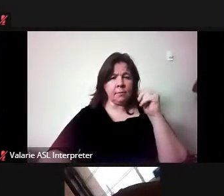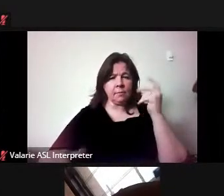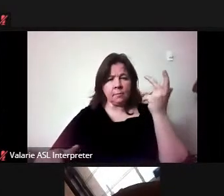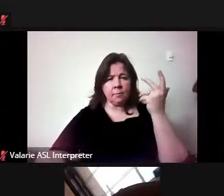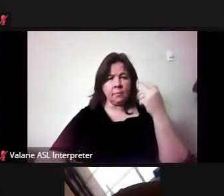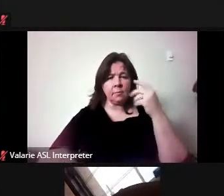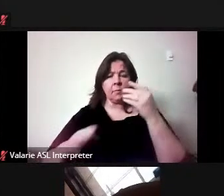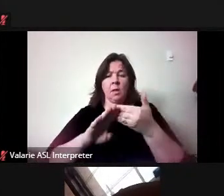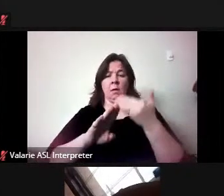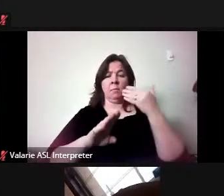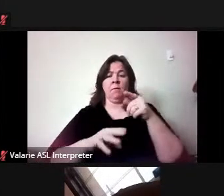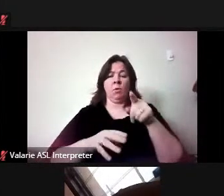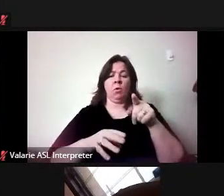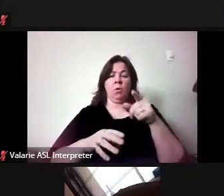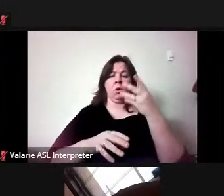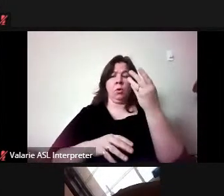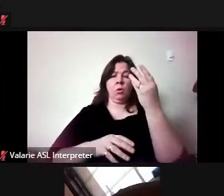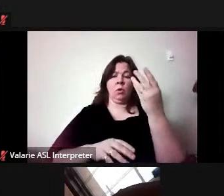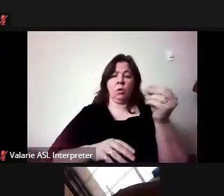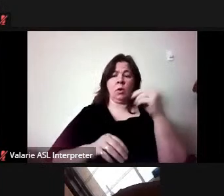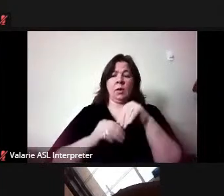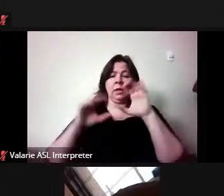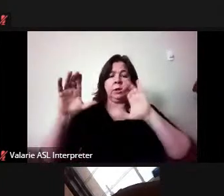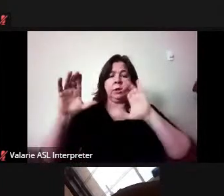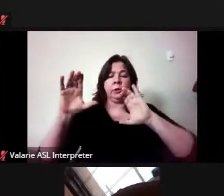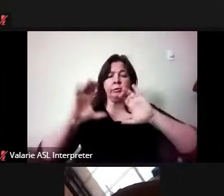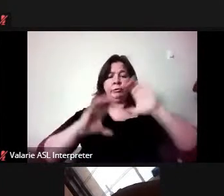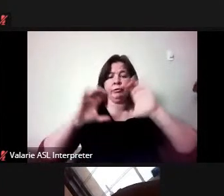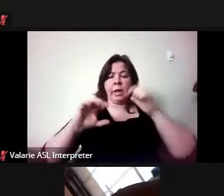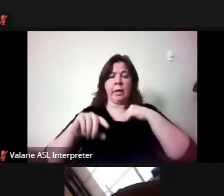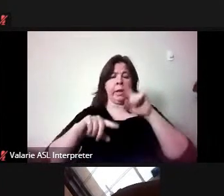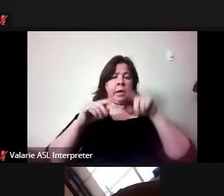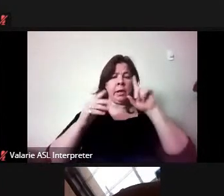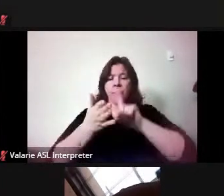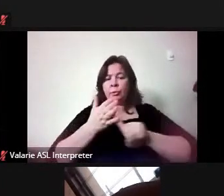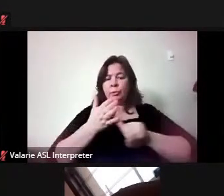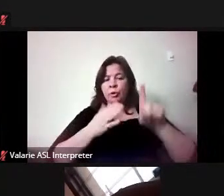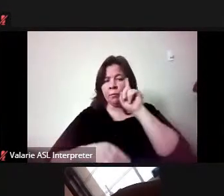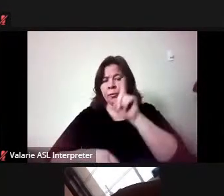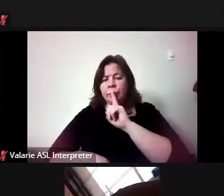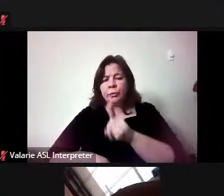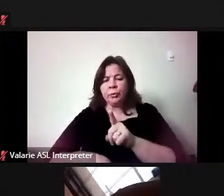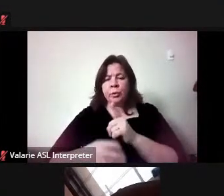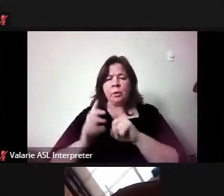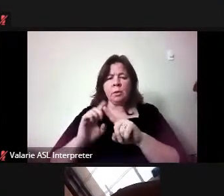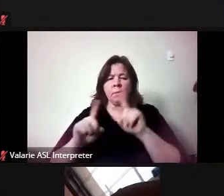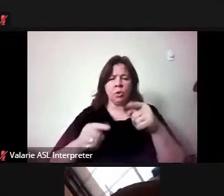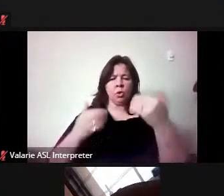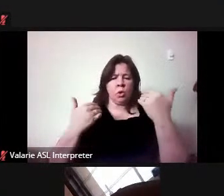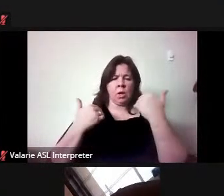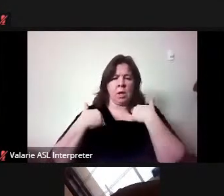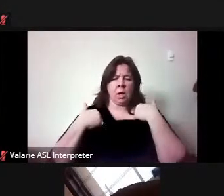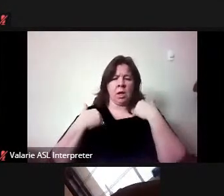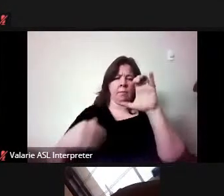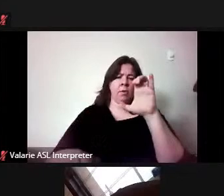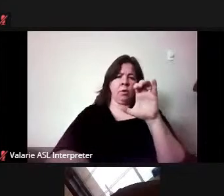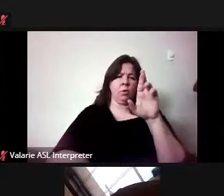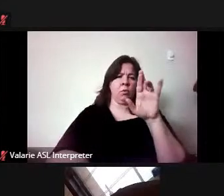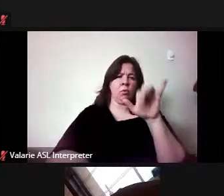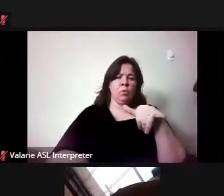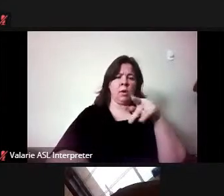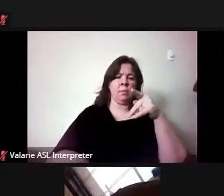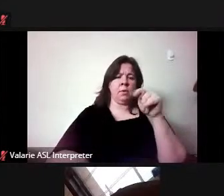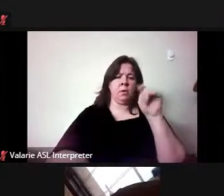Yeah, before you go, I just saw in the chat, and I'm not able to check for sure, but you have dealt with crypto. Somebody was saying